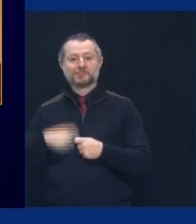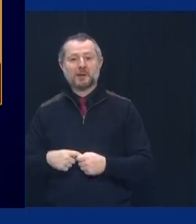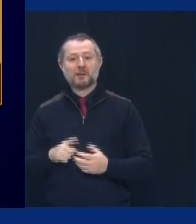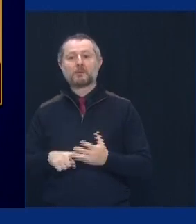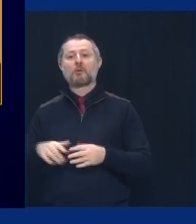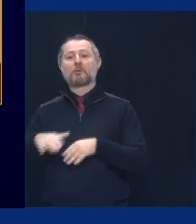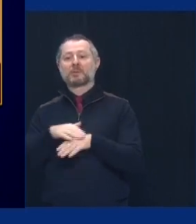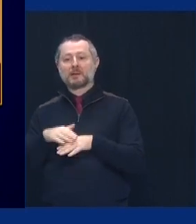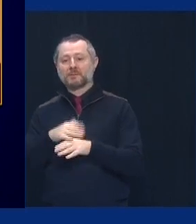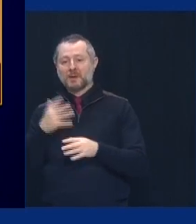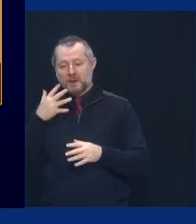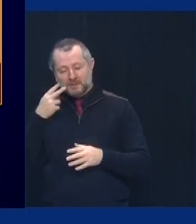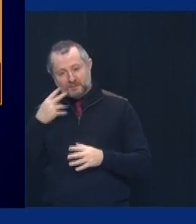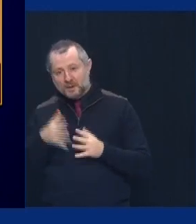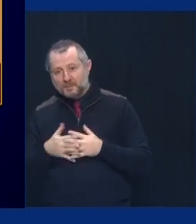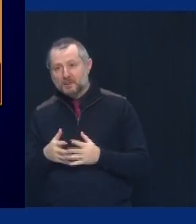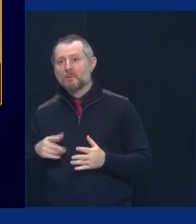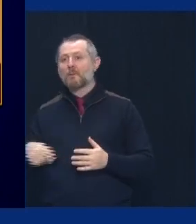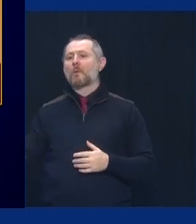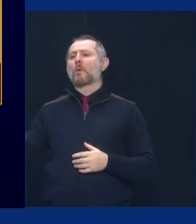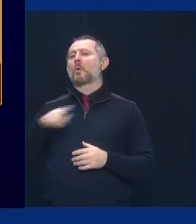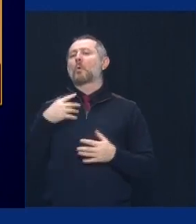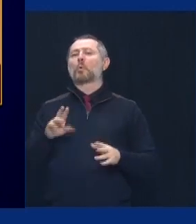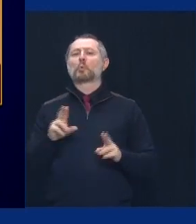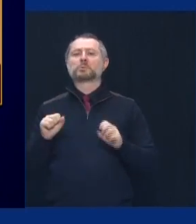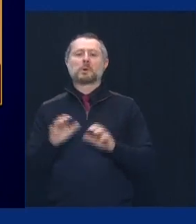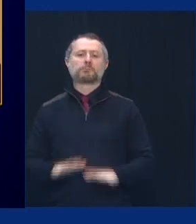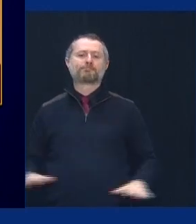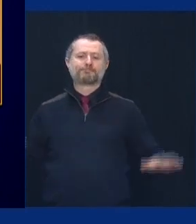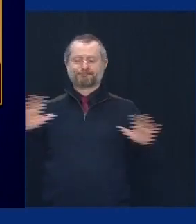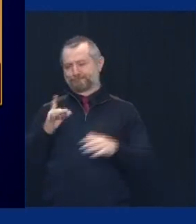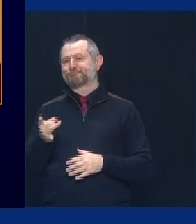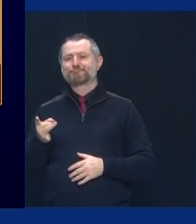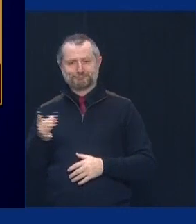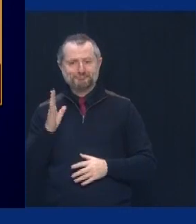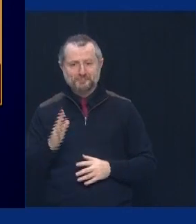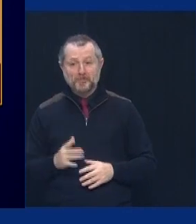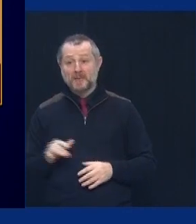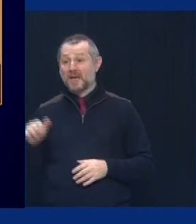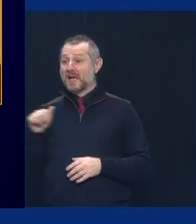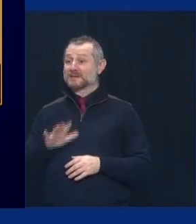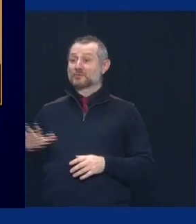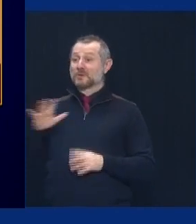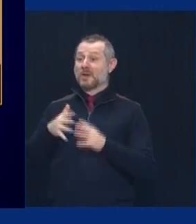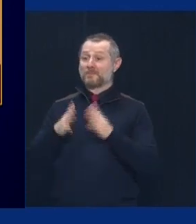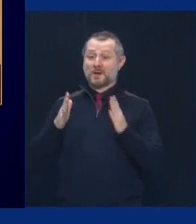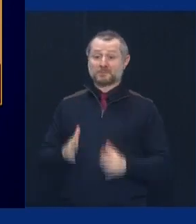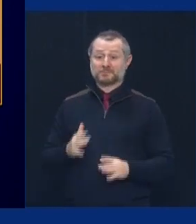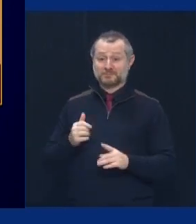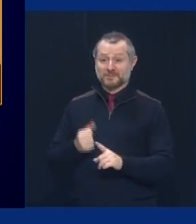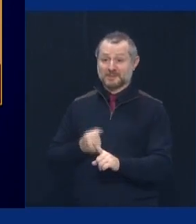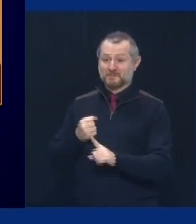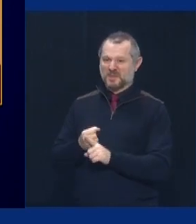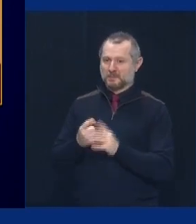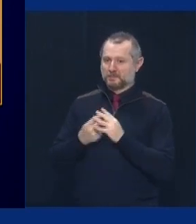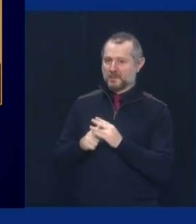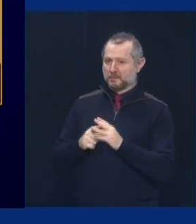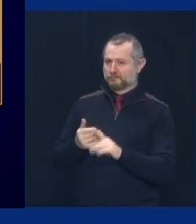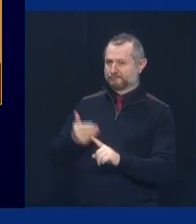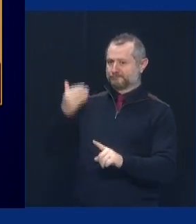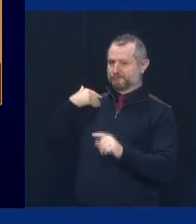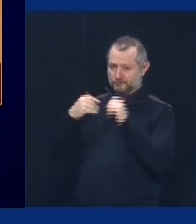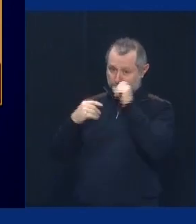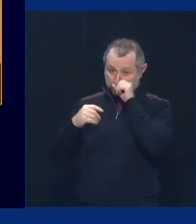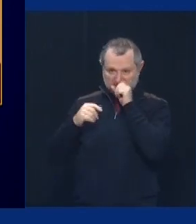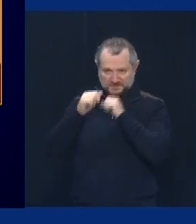throughout this country, has been really troubling. Asian Americans were impacted early on, not just by the